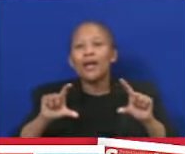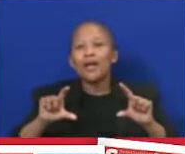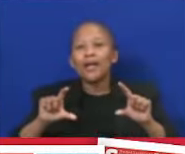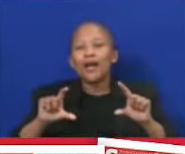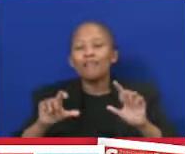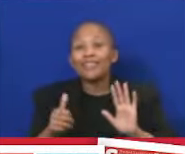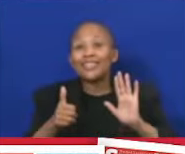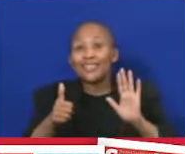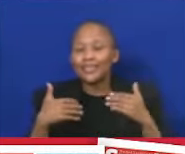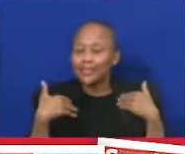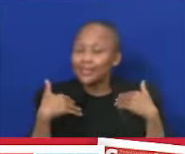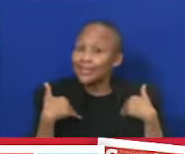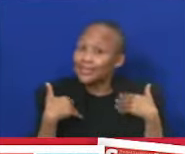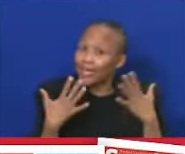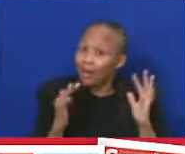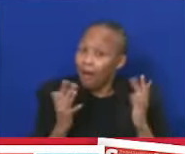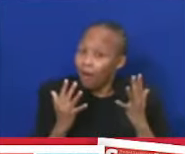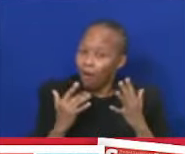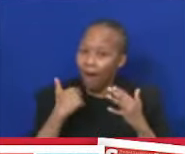PKTT where?